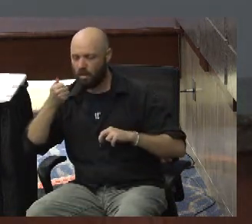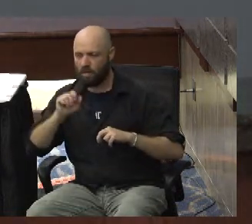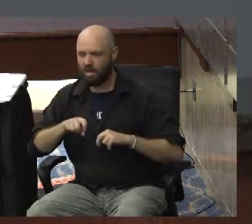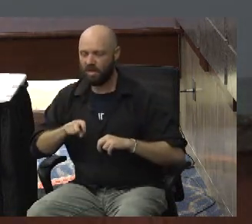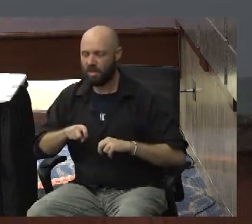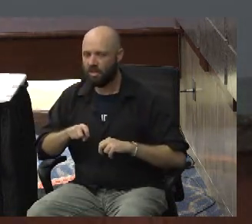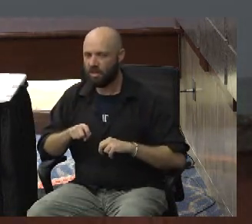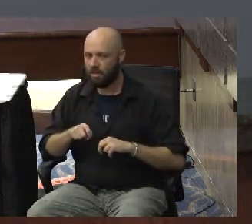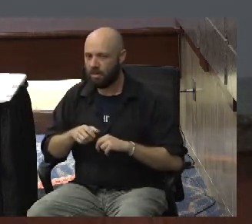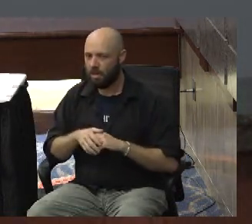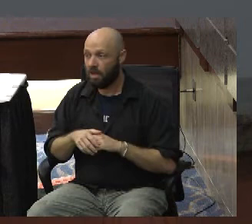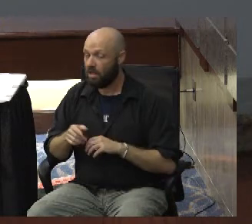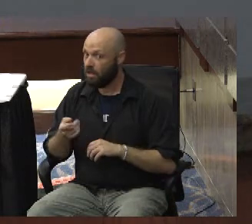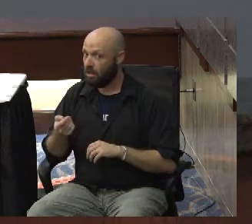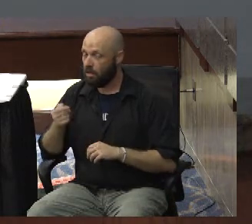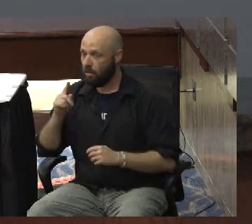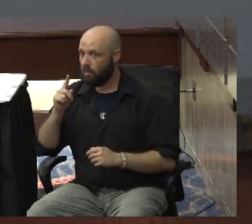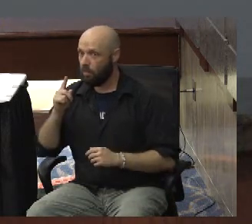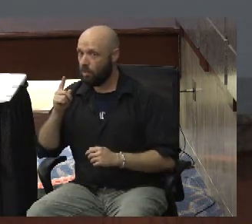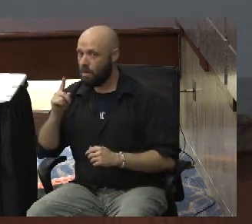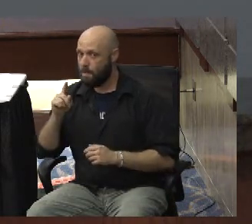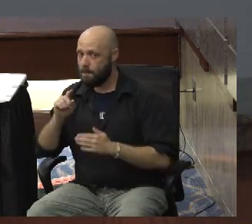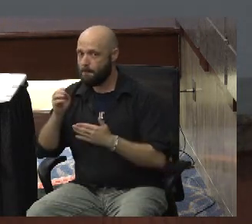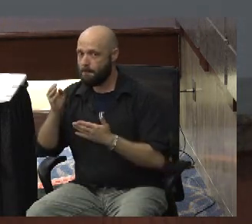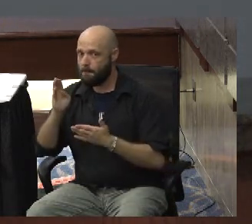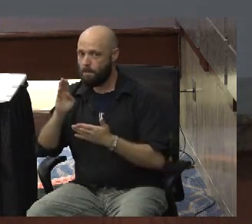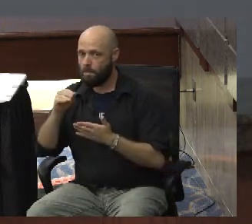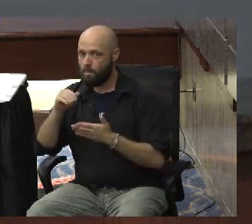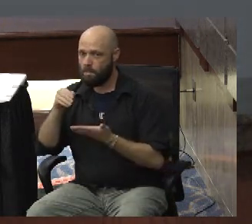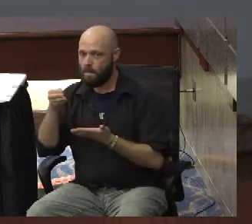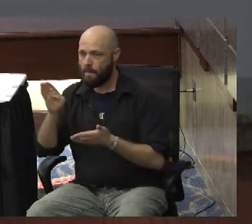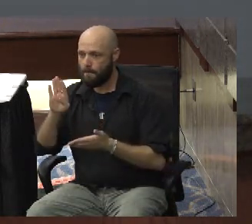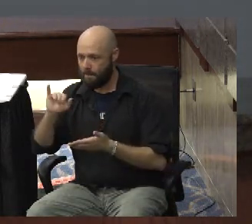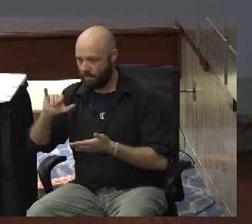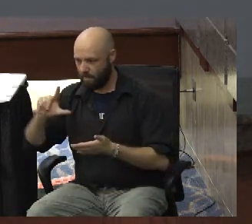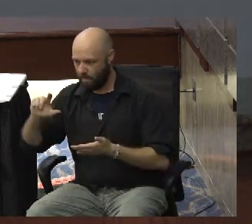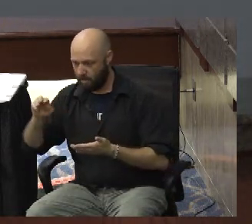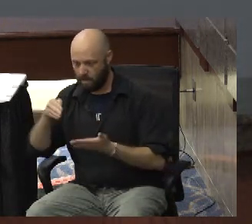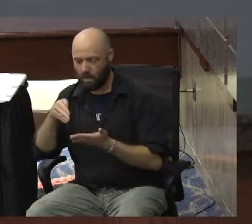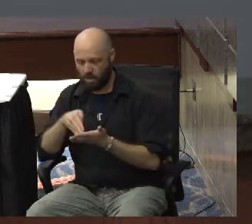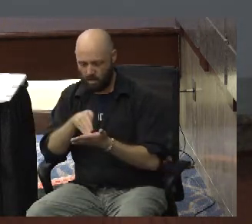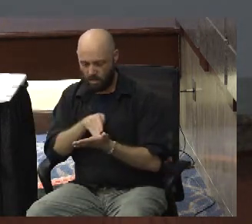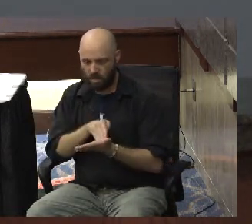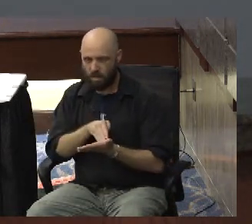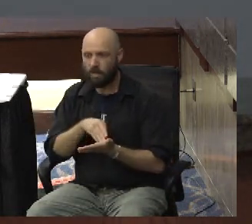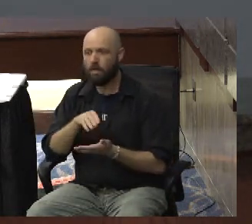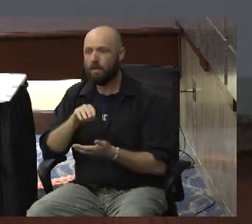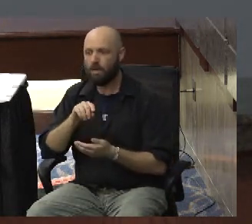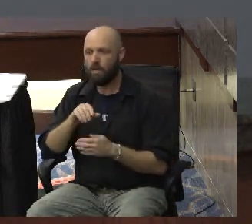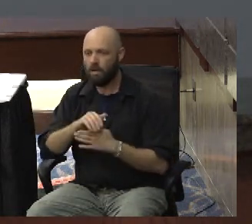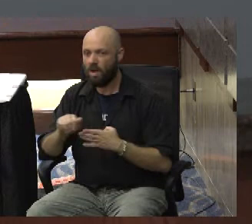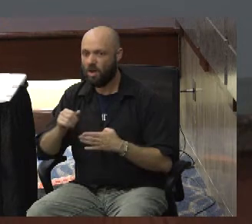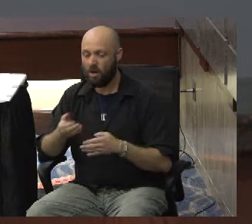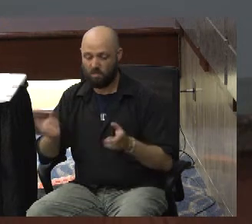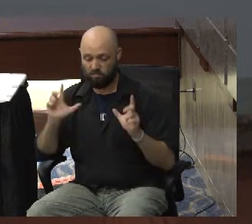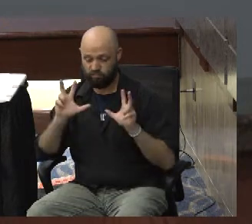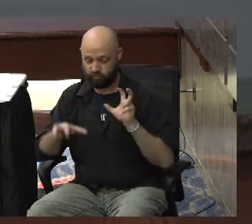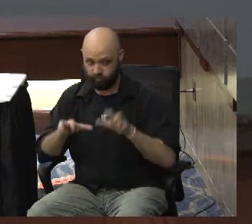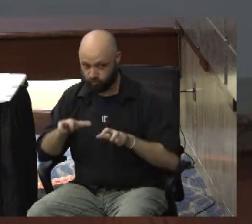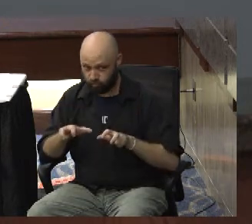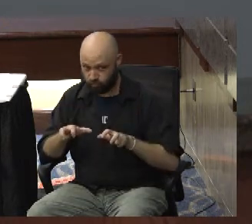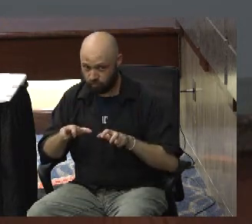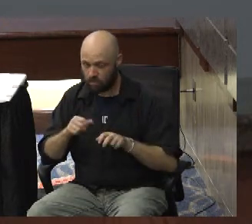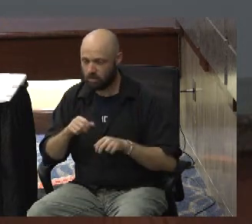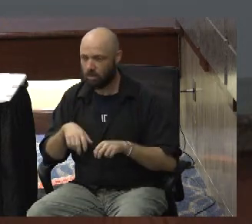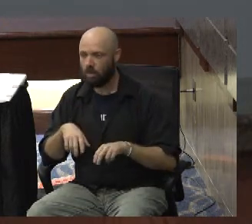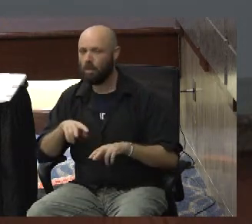a $1 billion investment that they've made to address, to focus on protecting children and the child